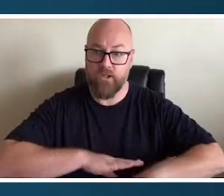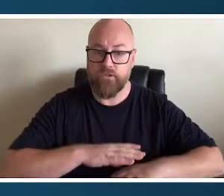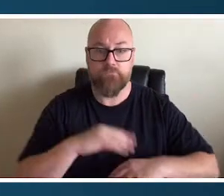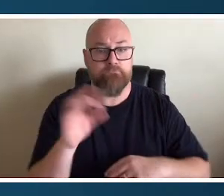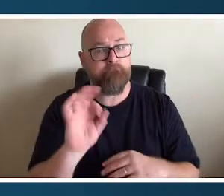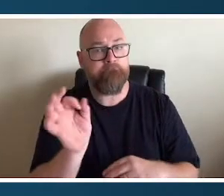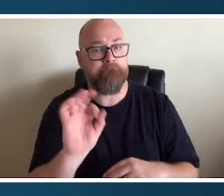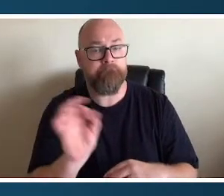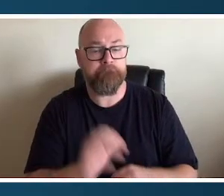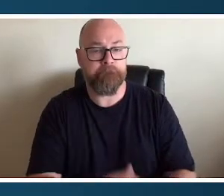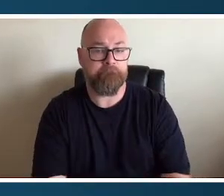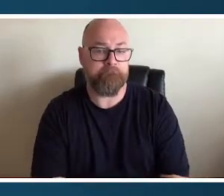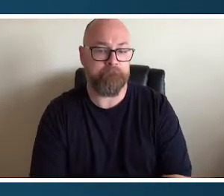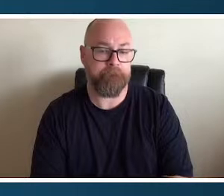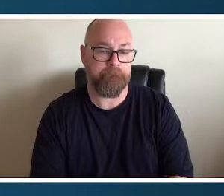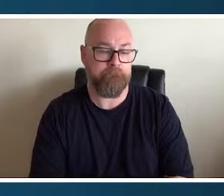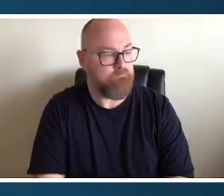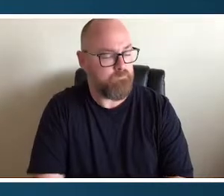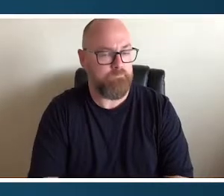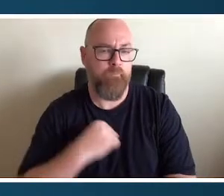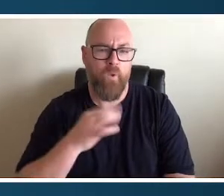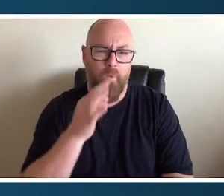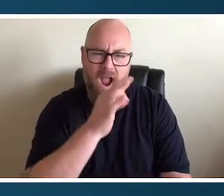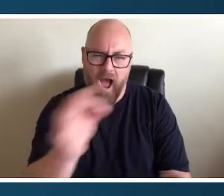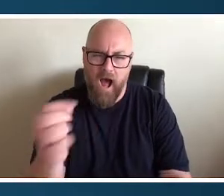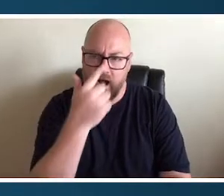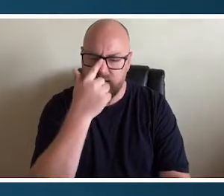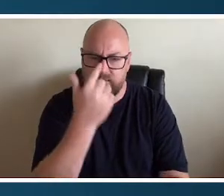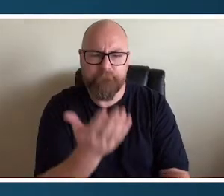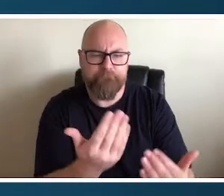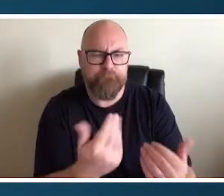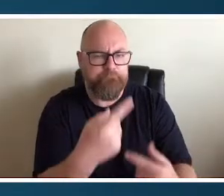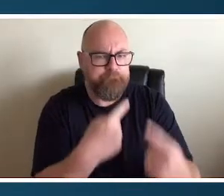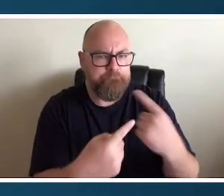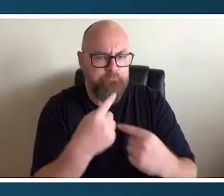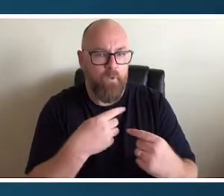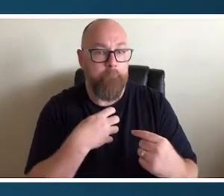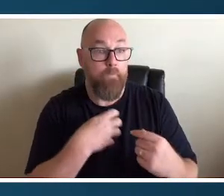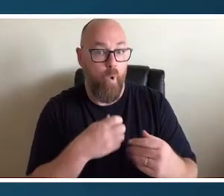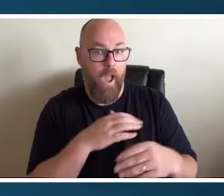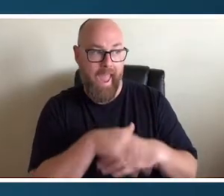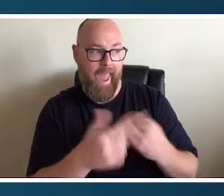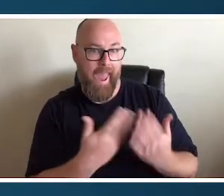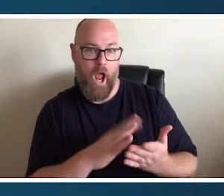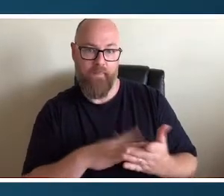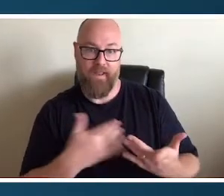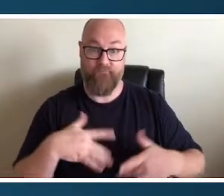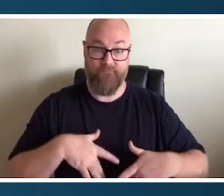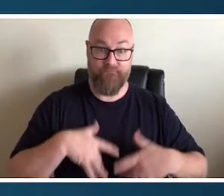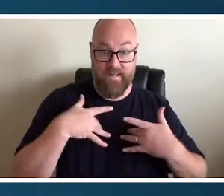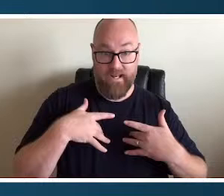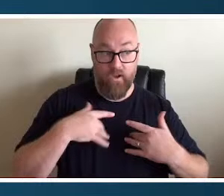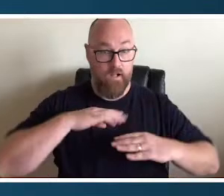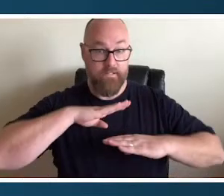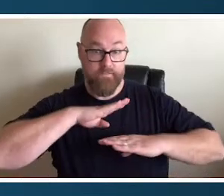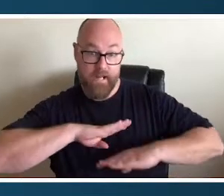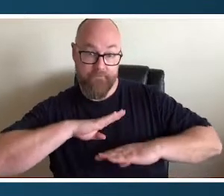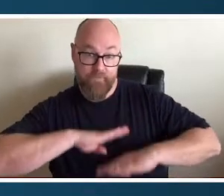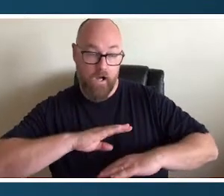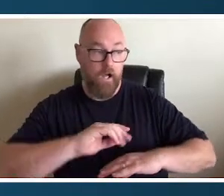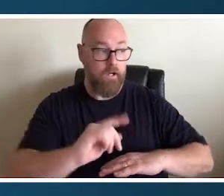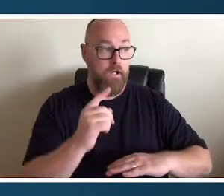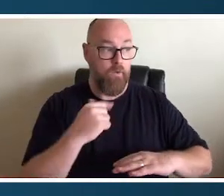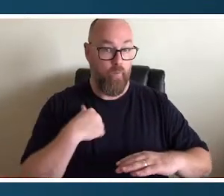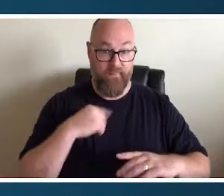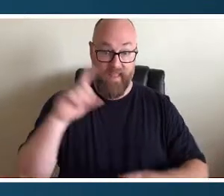countries. And when we ask workers a little bit more details on how do they feel, how satisfied they are, whether they are satisfied with their current employment